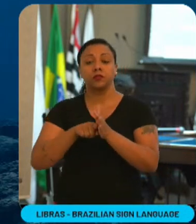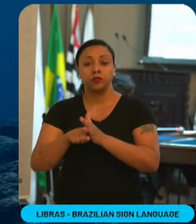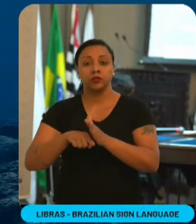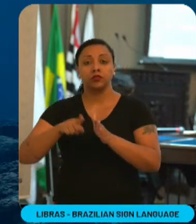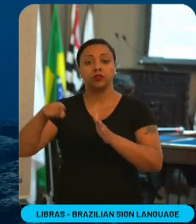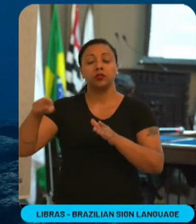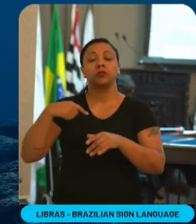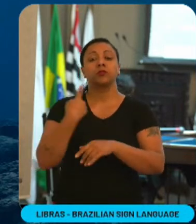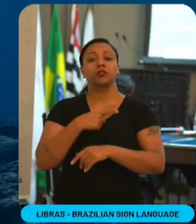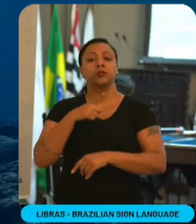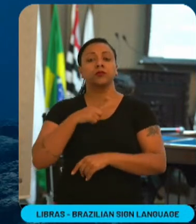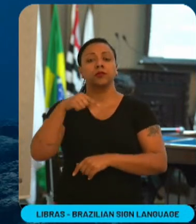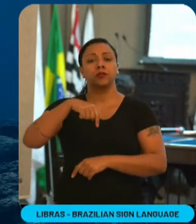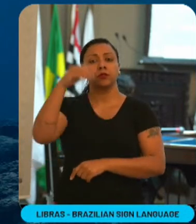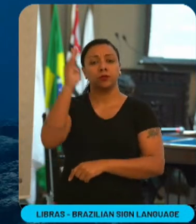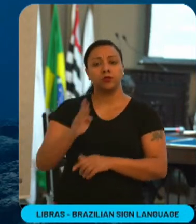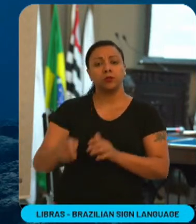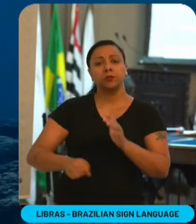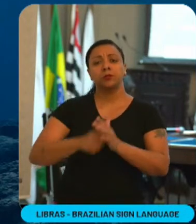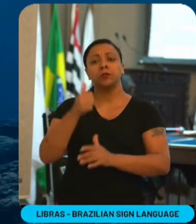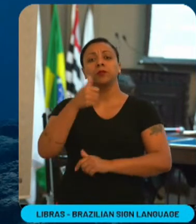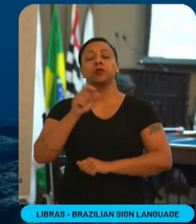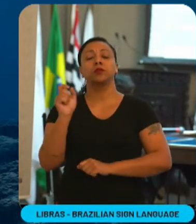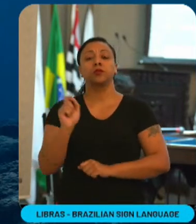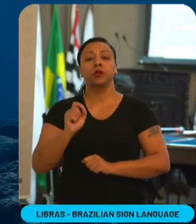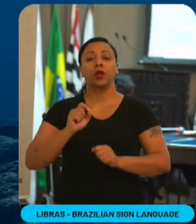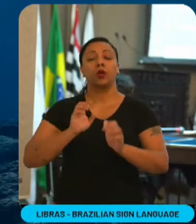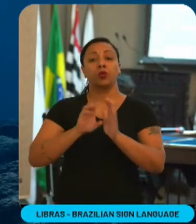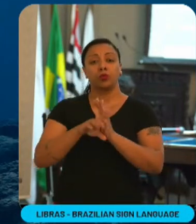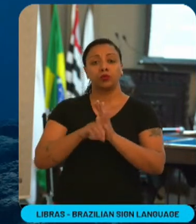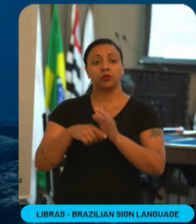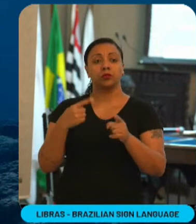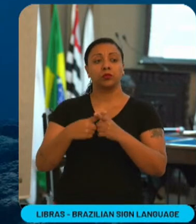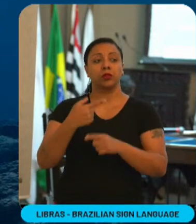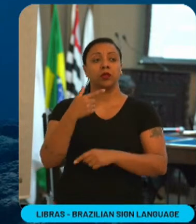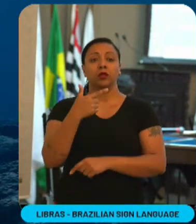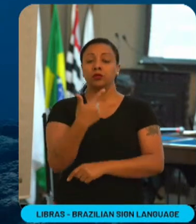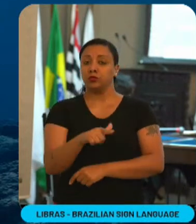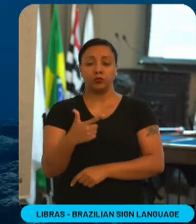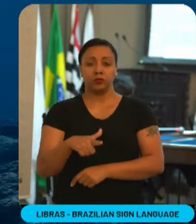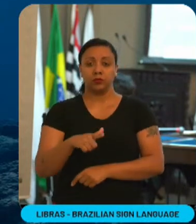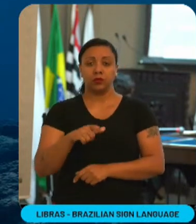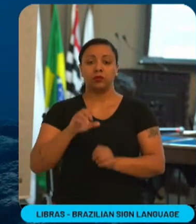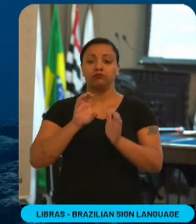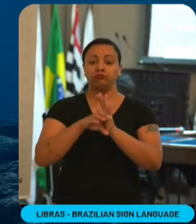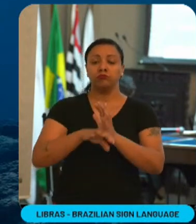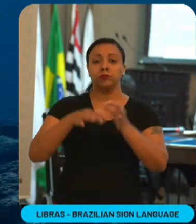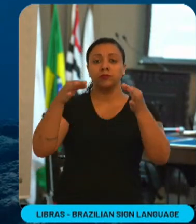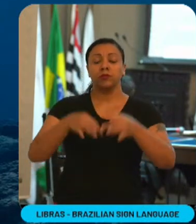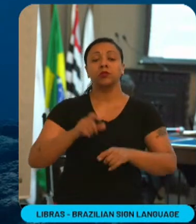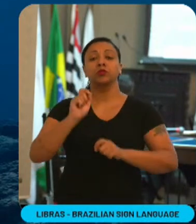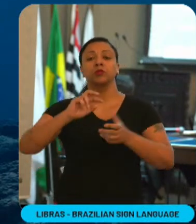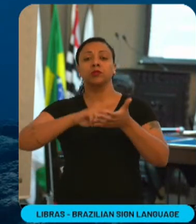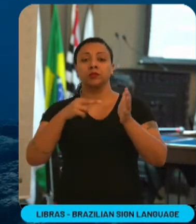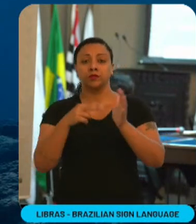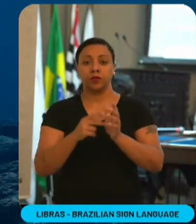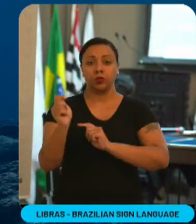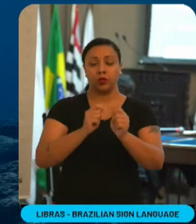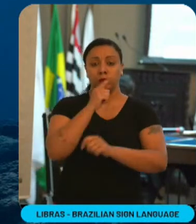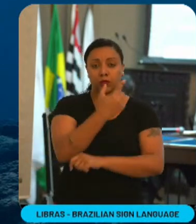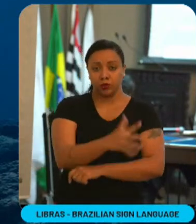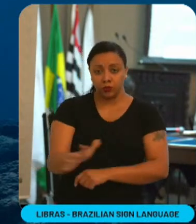Institute for Geography and Statistics to create, first of all, a concept, because we don't have a